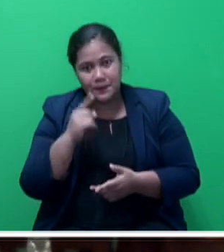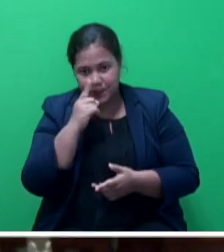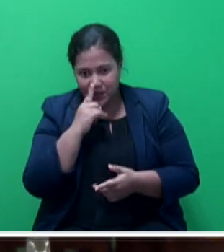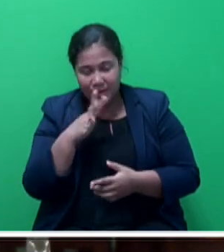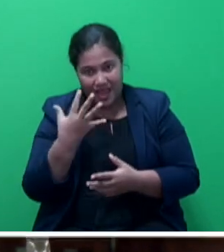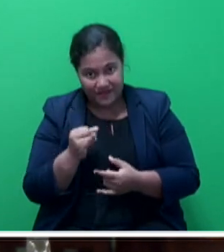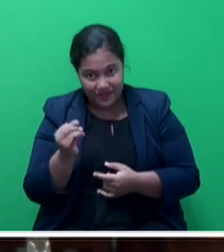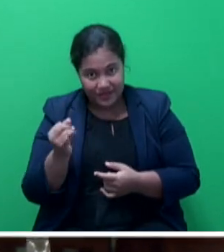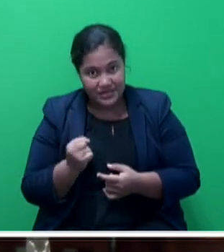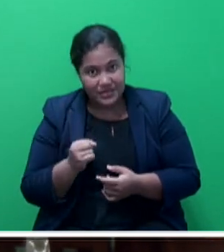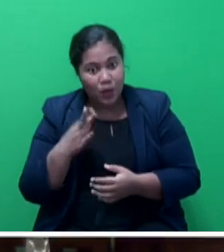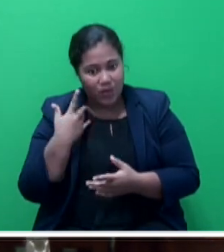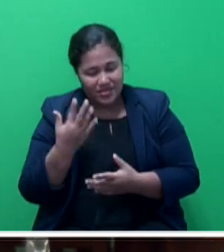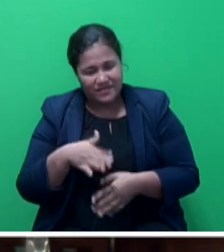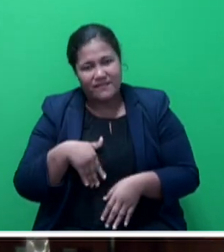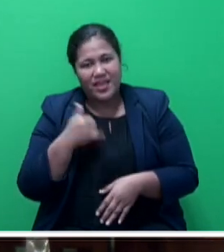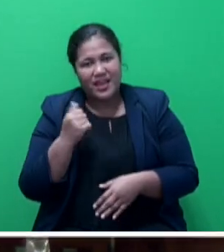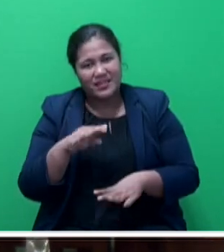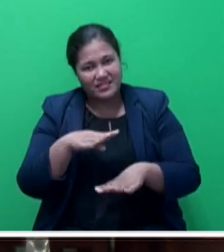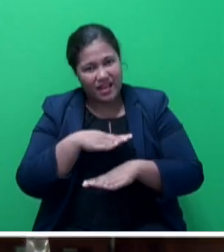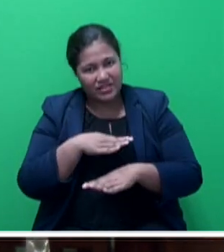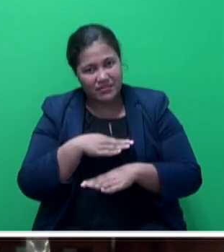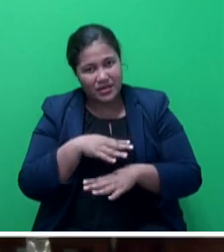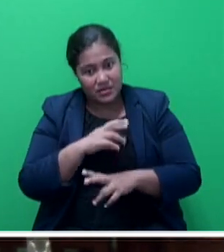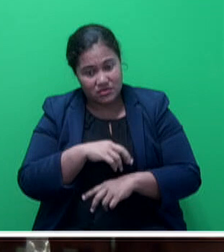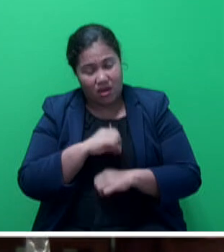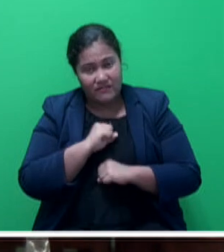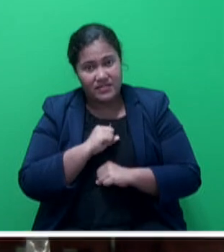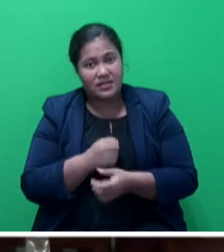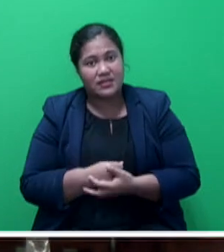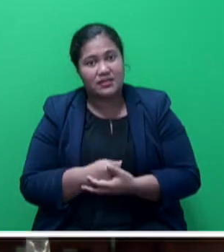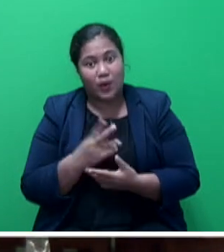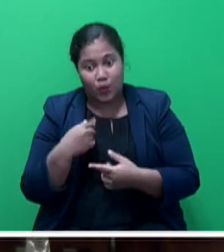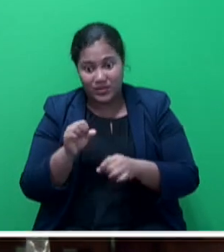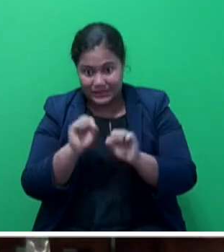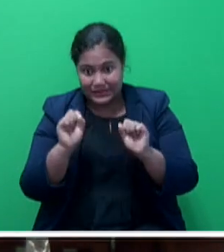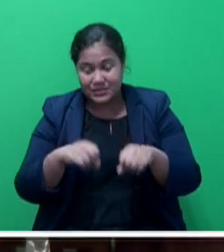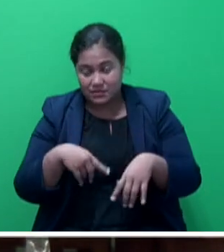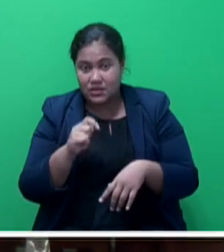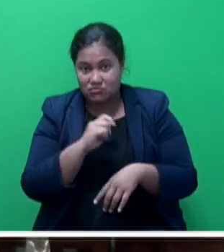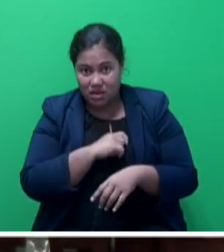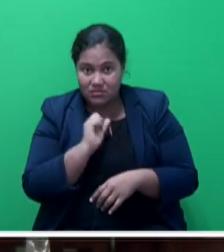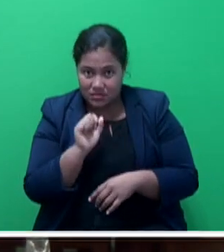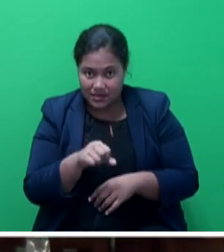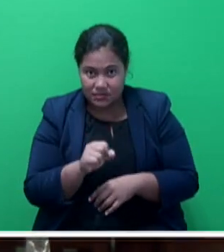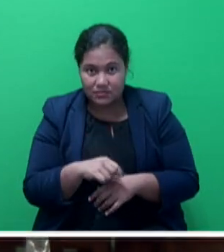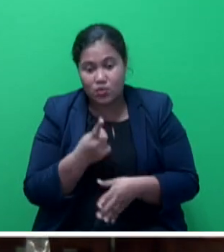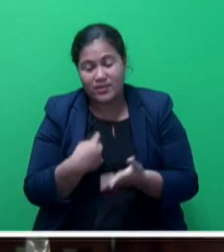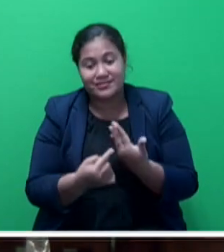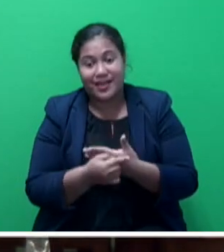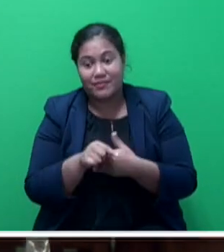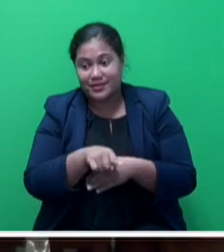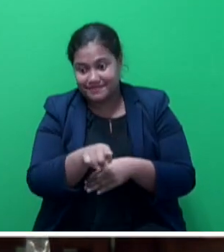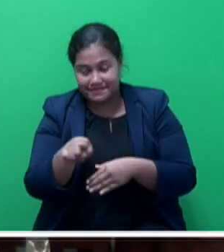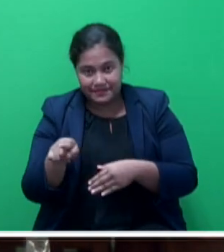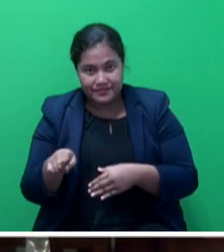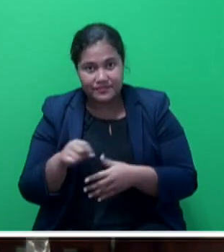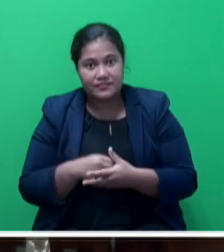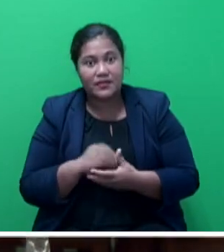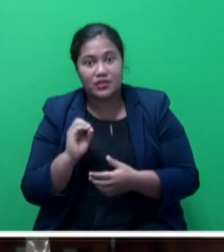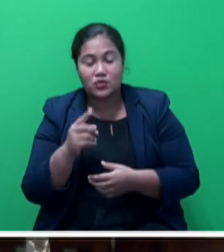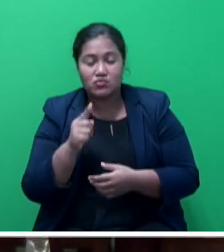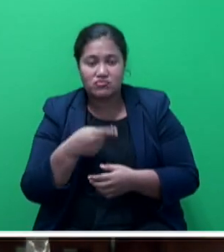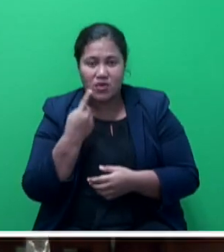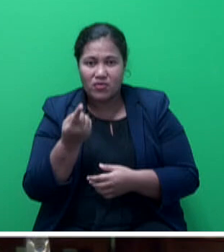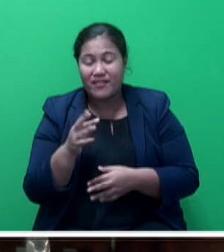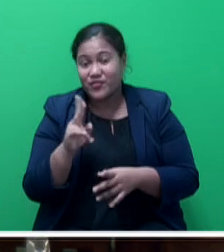they feel a lot more comfortable, when they feel a lot more confident with the system or what's happening within the system. So if tomorrow,